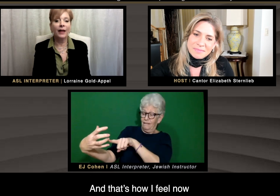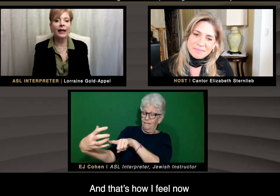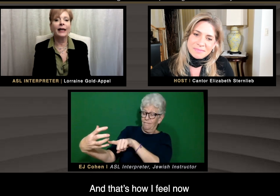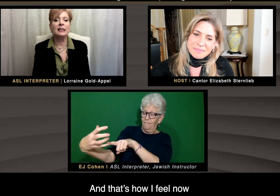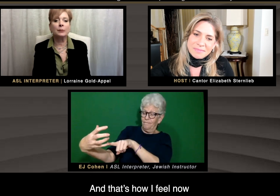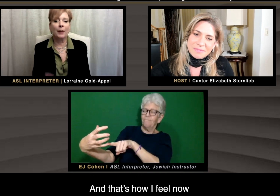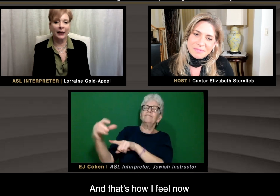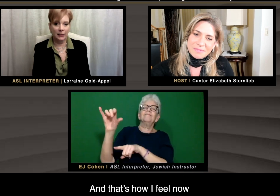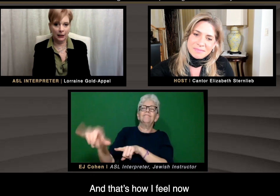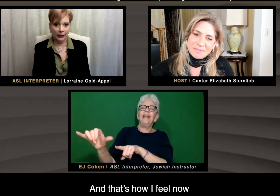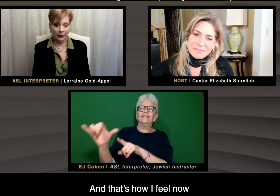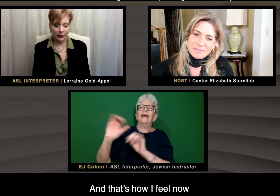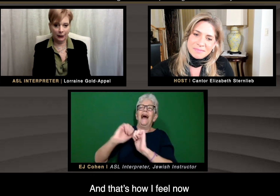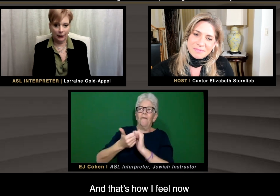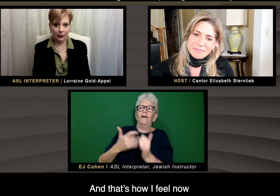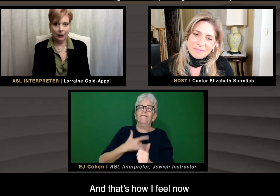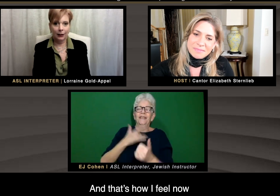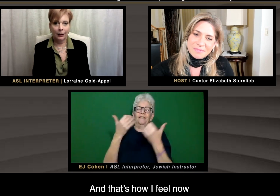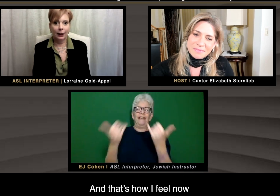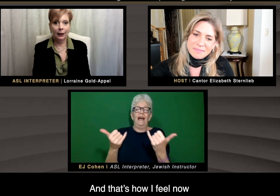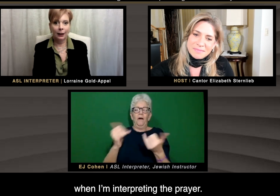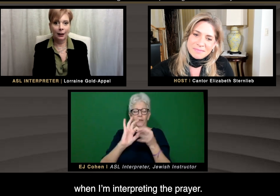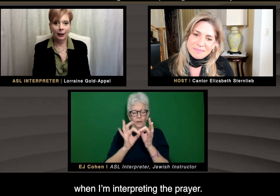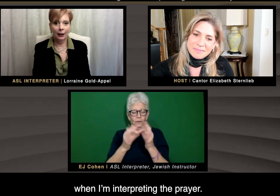point and then expand on it.